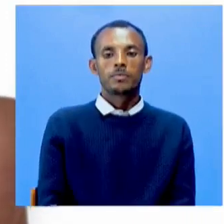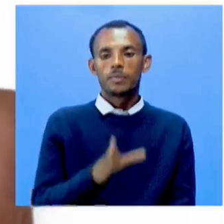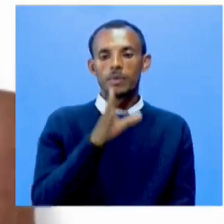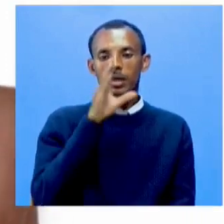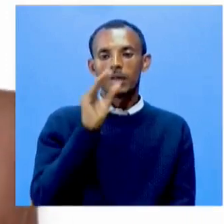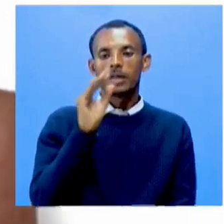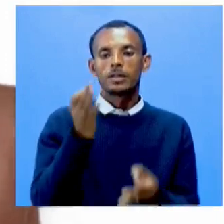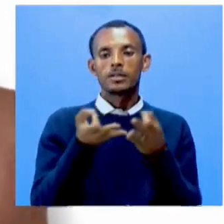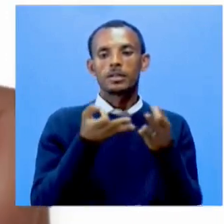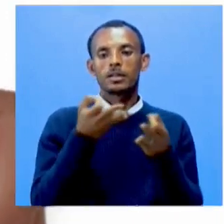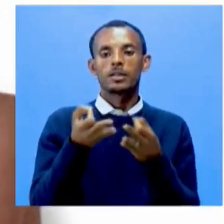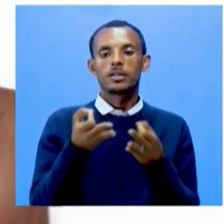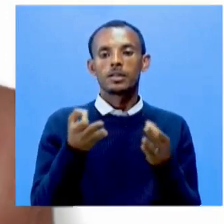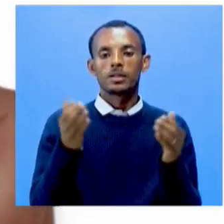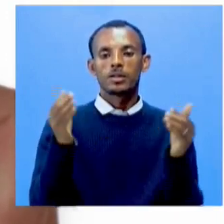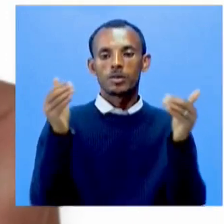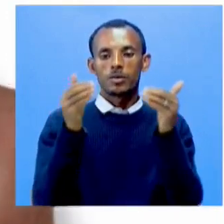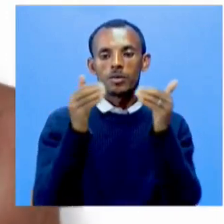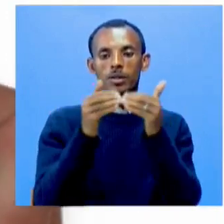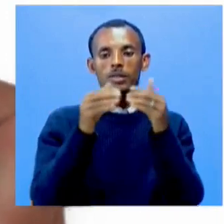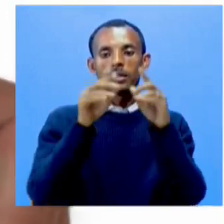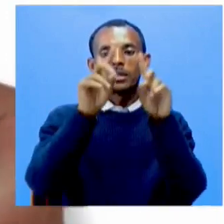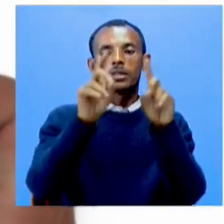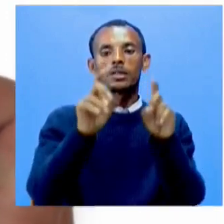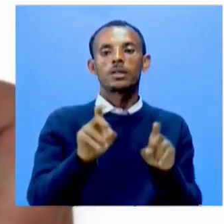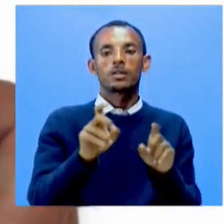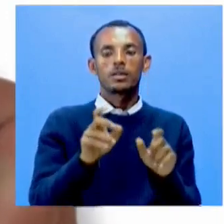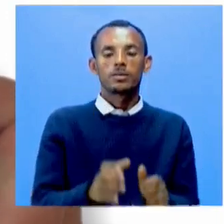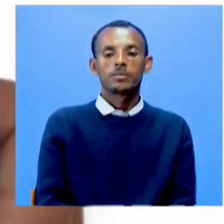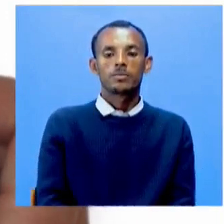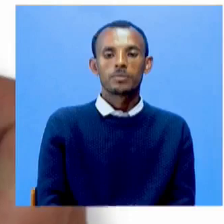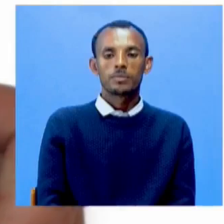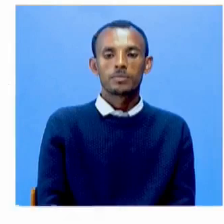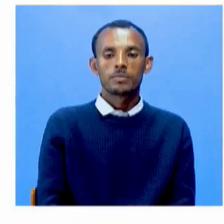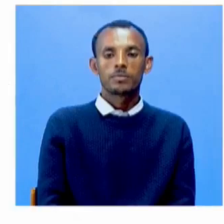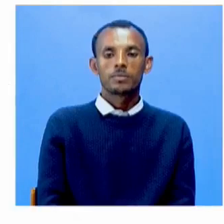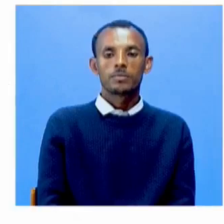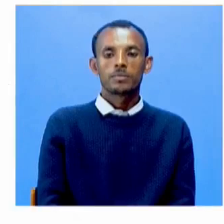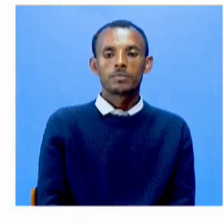state the congruency